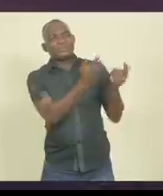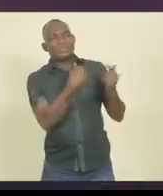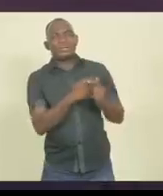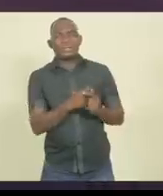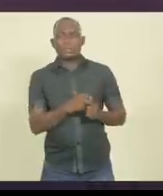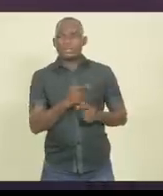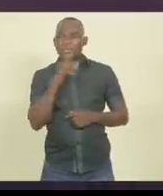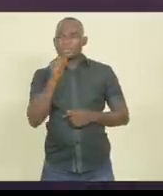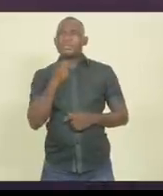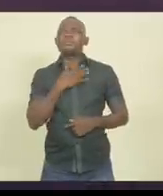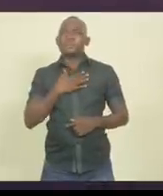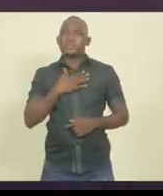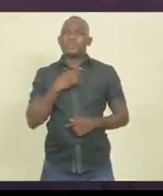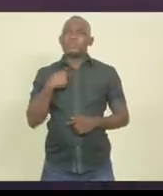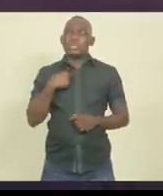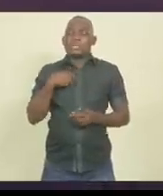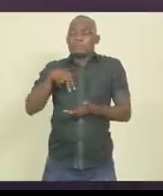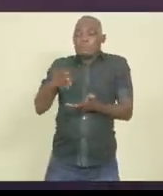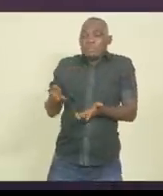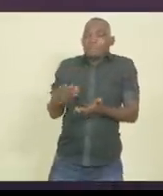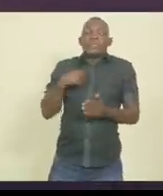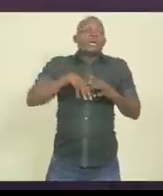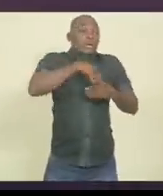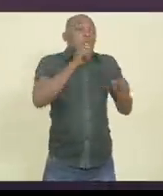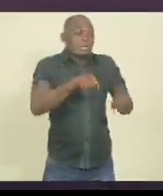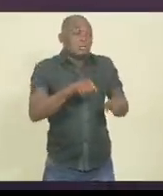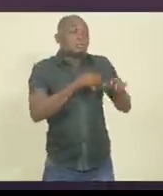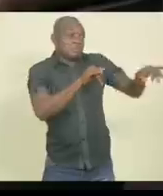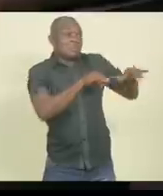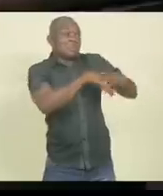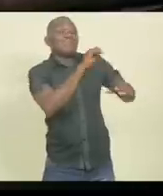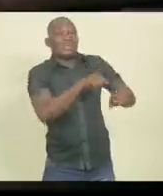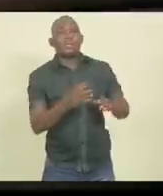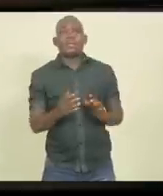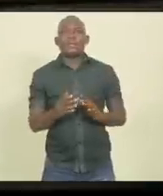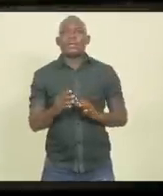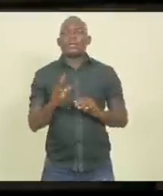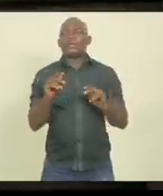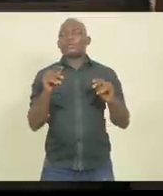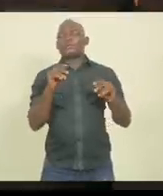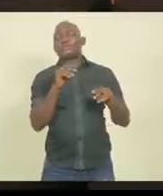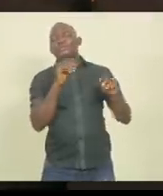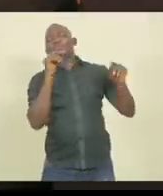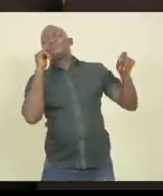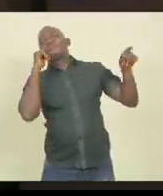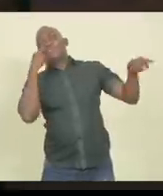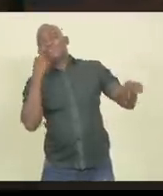Are you sure? I really can just stay outside. Oh, you're so boring,